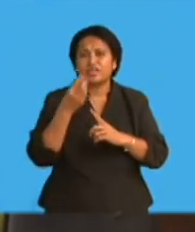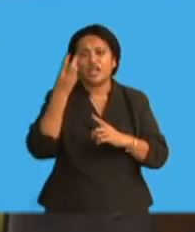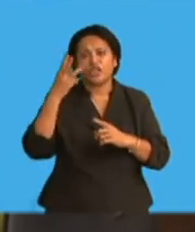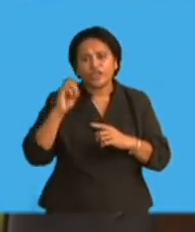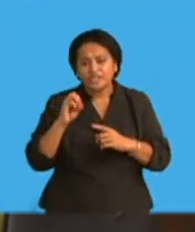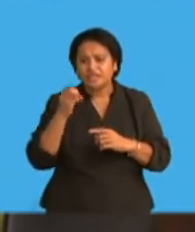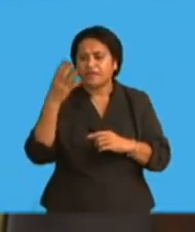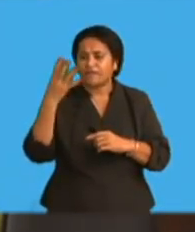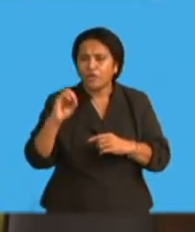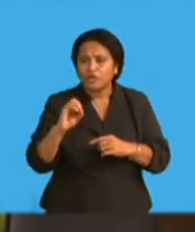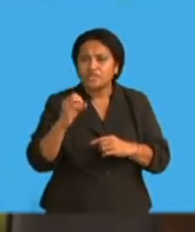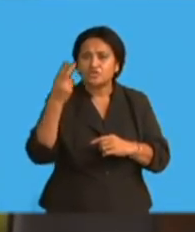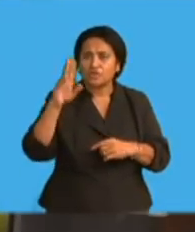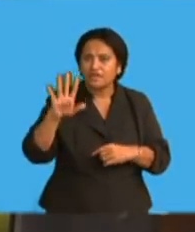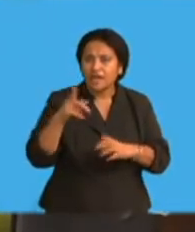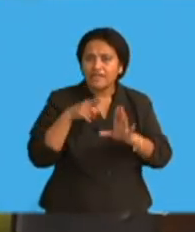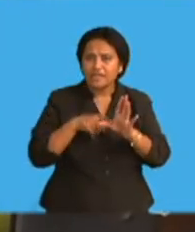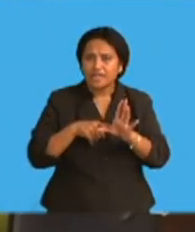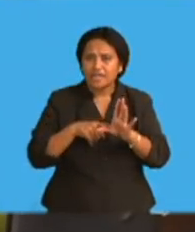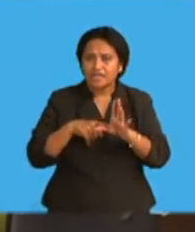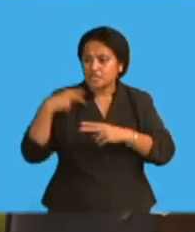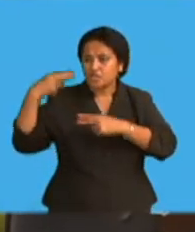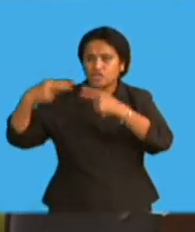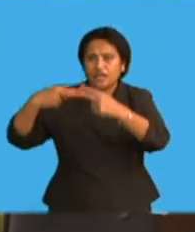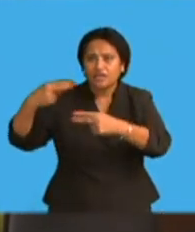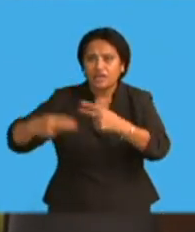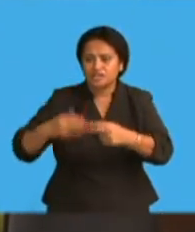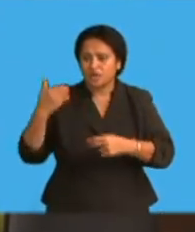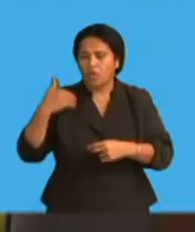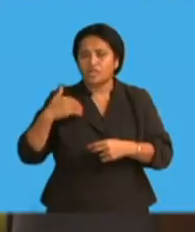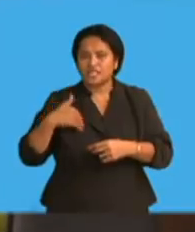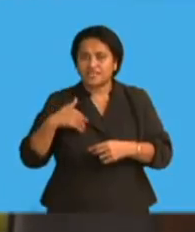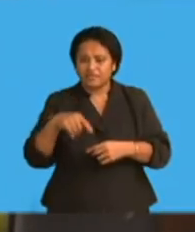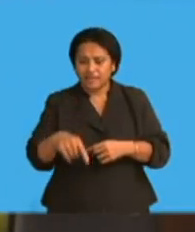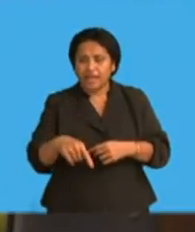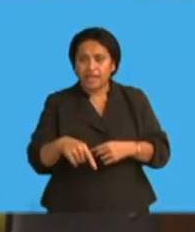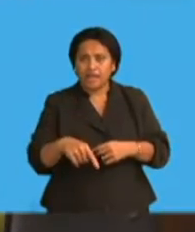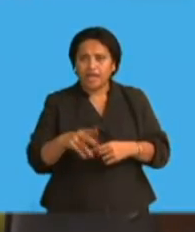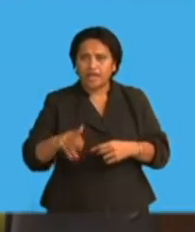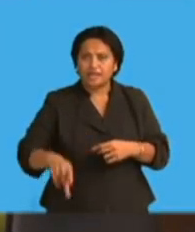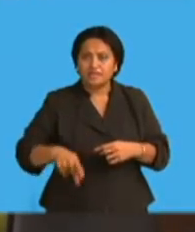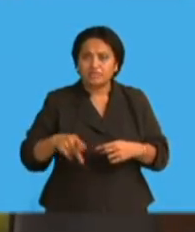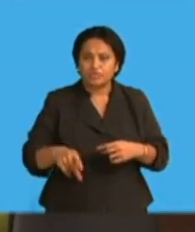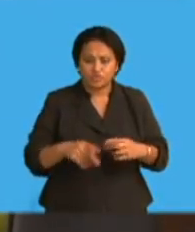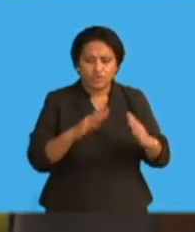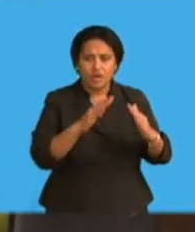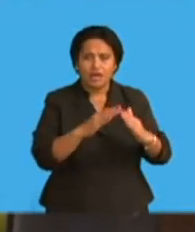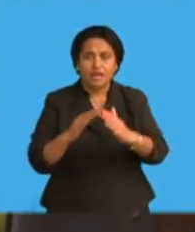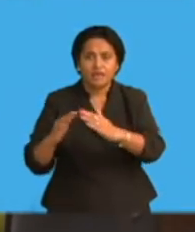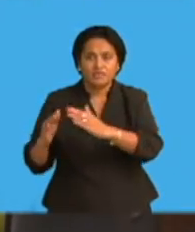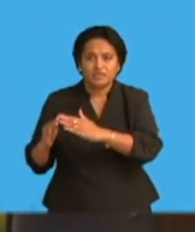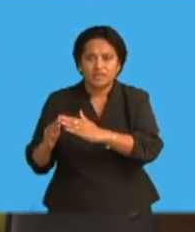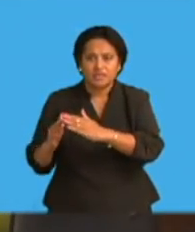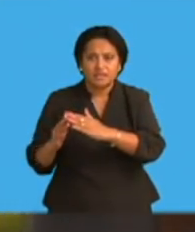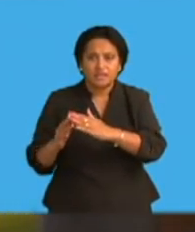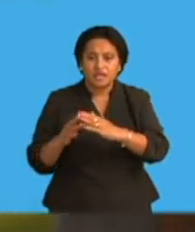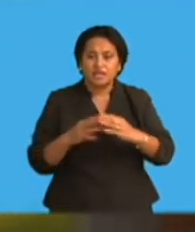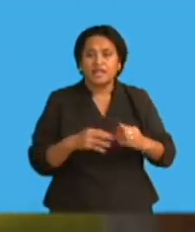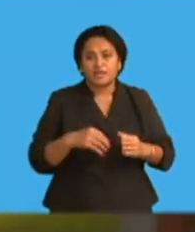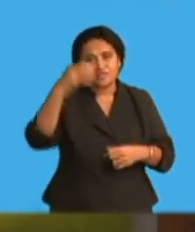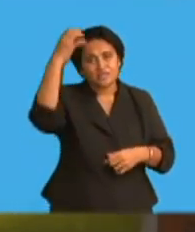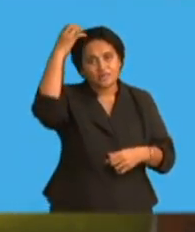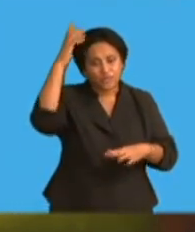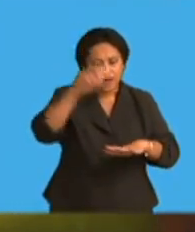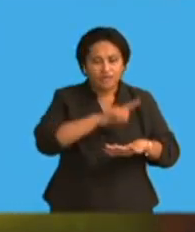25 years. Entire generation has passed through there. No government gave them a lease. It was crown land. The Minister for